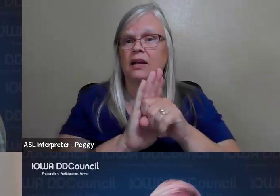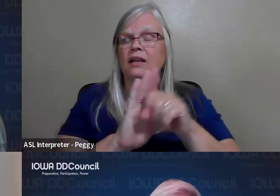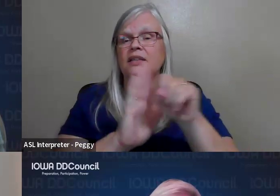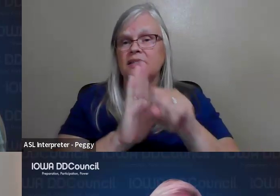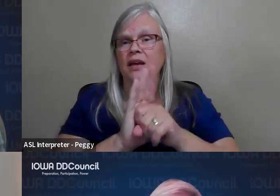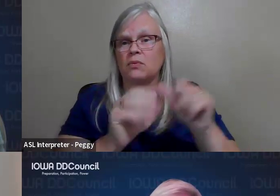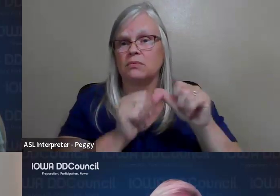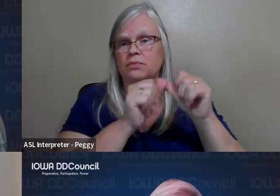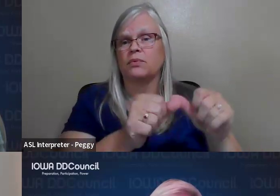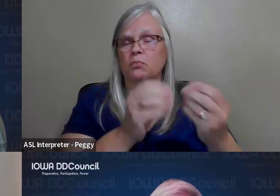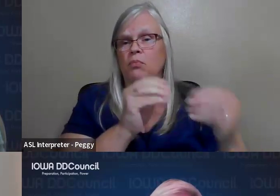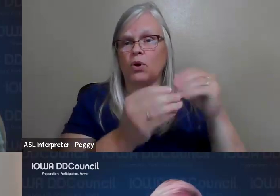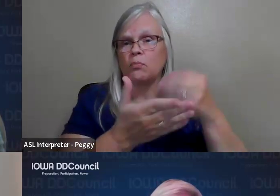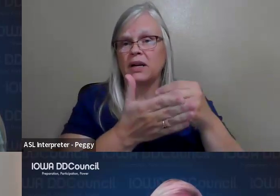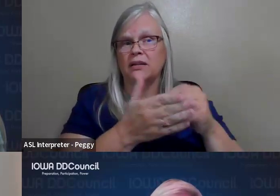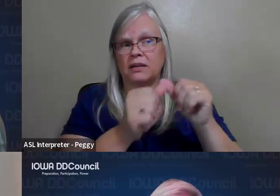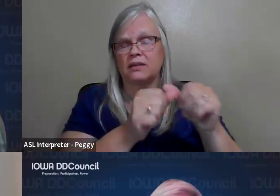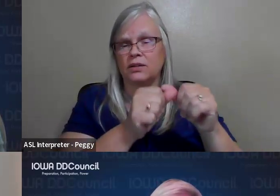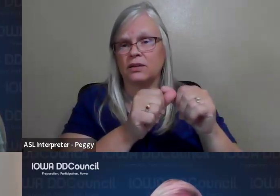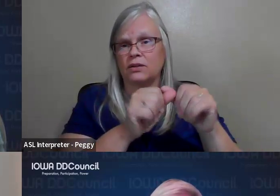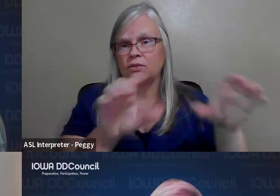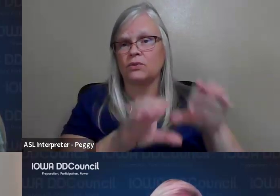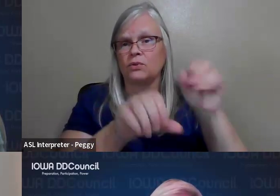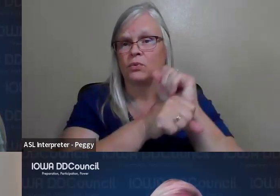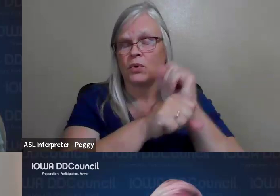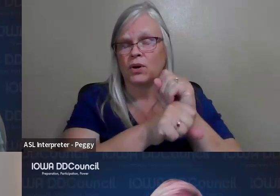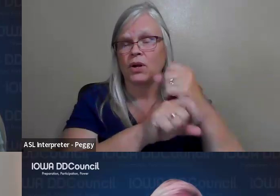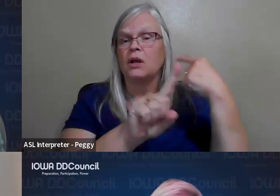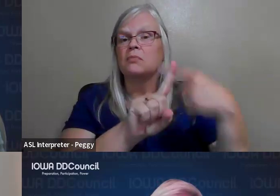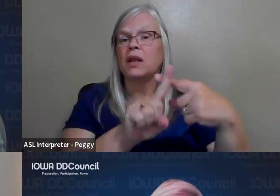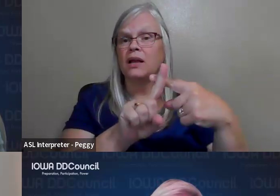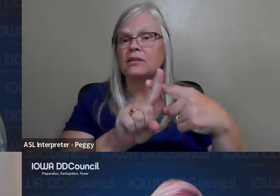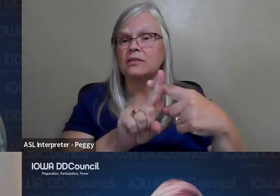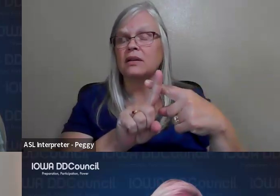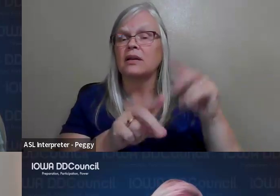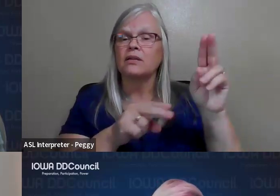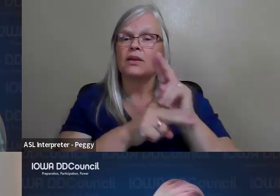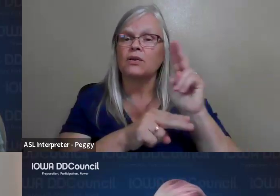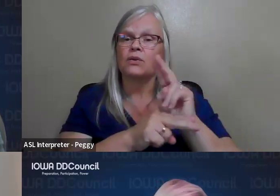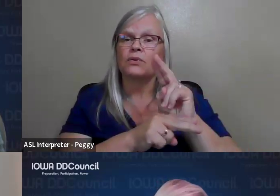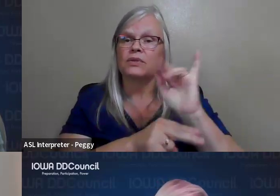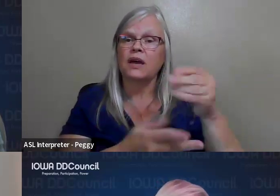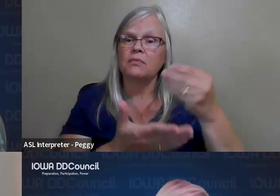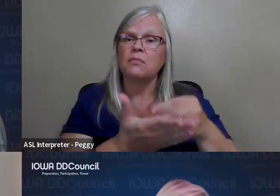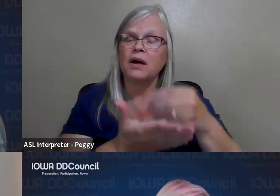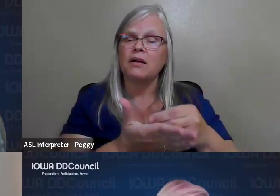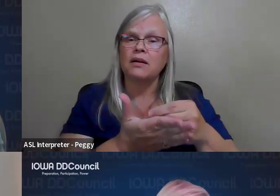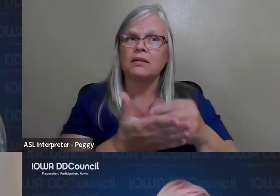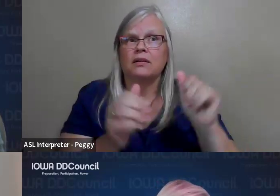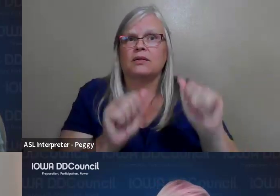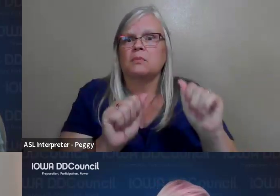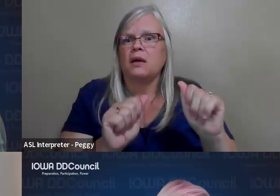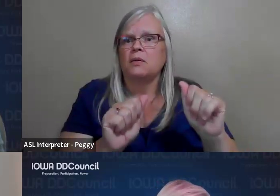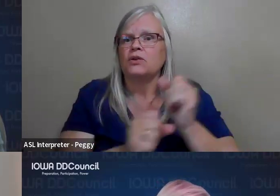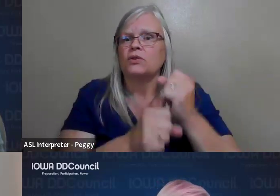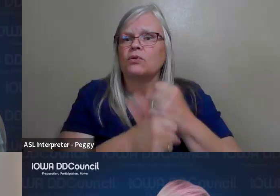to continue to do the work that they're doing. But also, they use some of this money to be able to